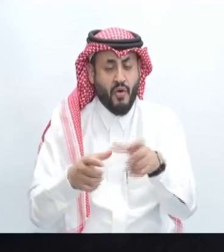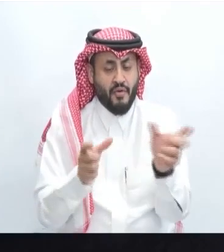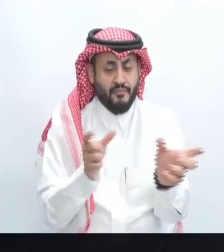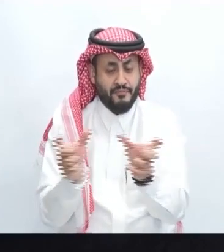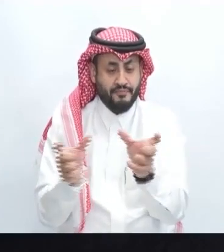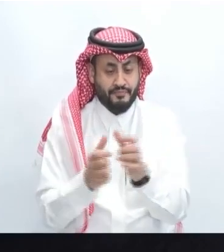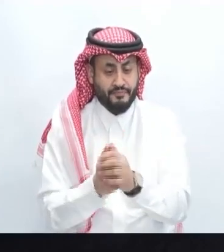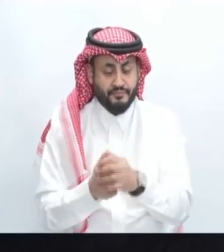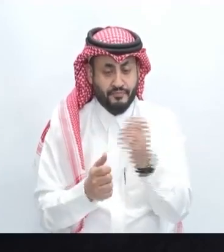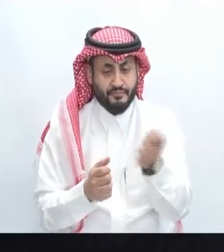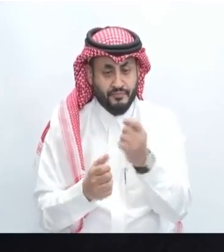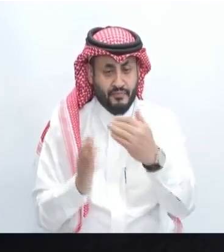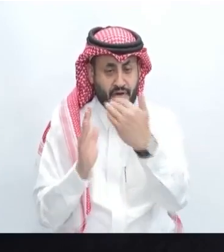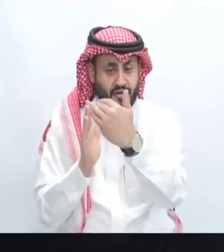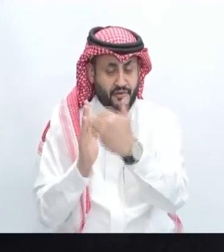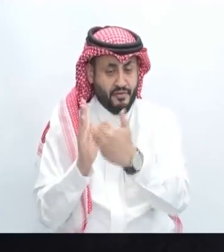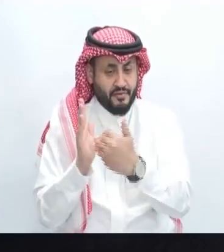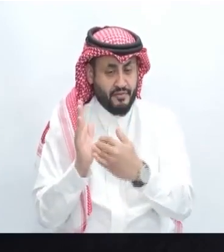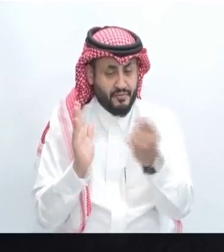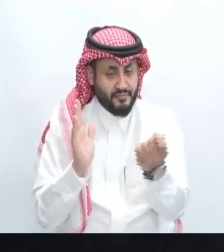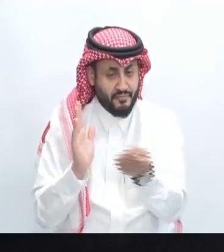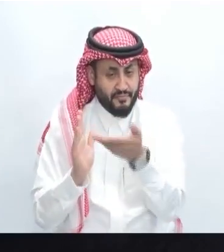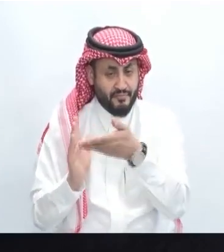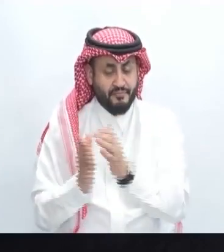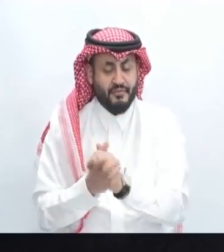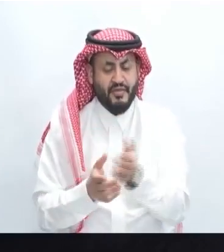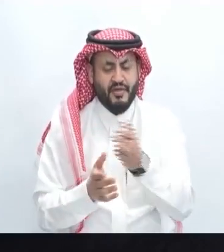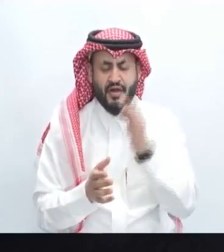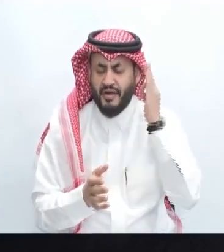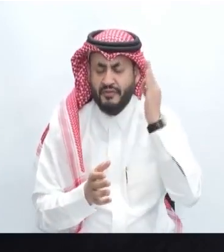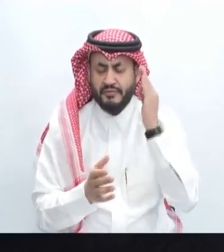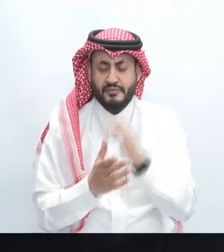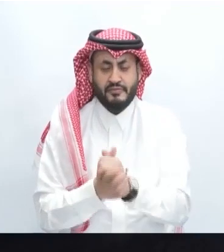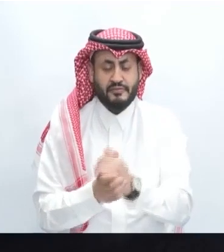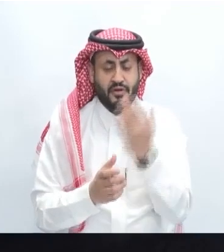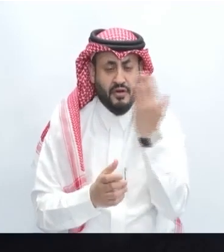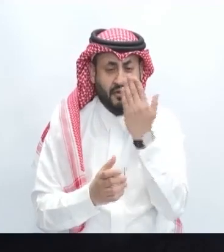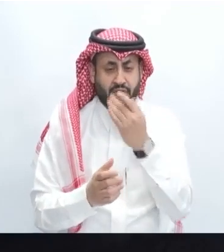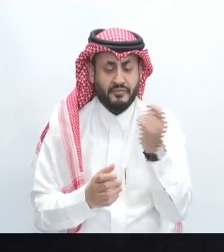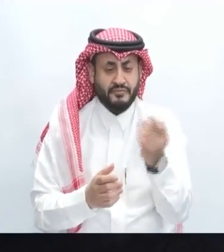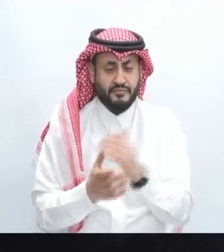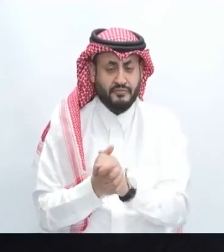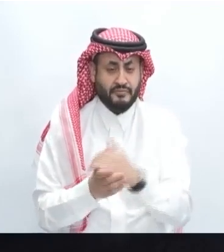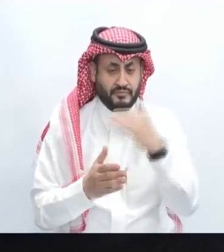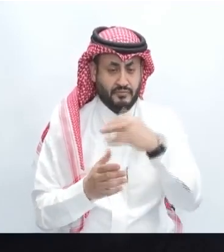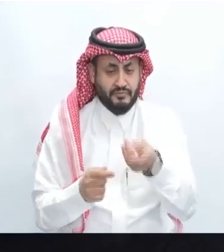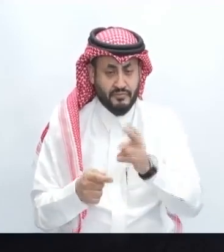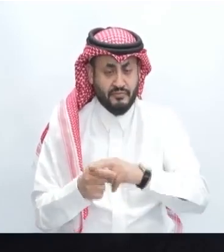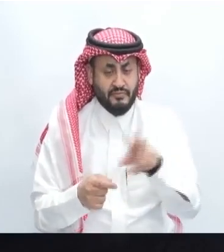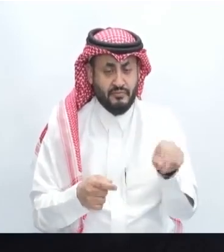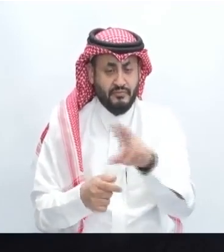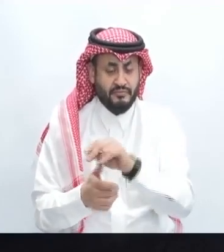sentences in a list, and I ask you to listen to me while reading these sentences and repeat after